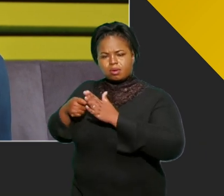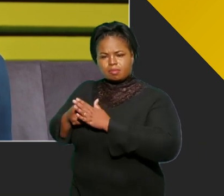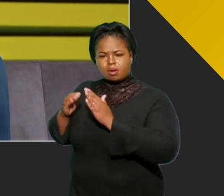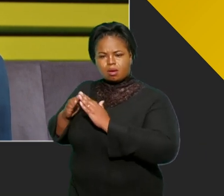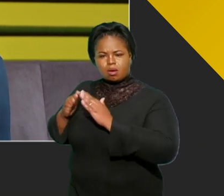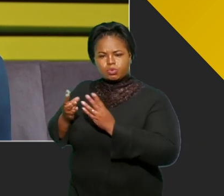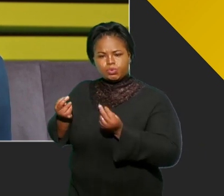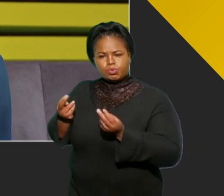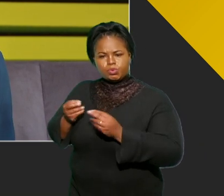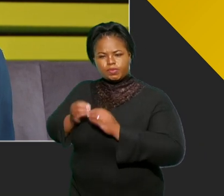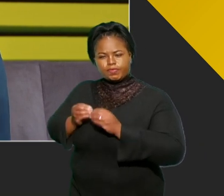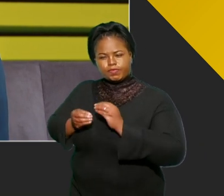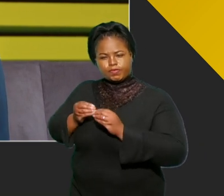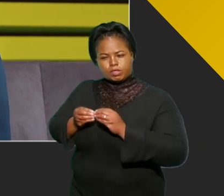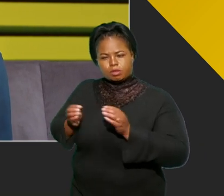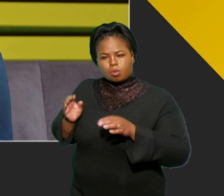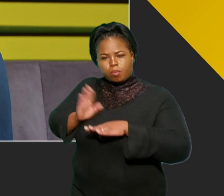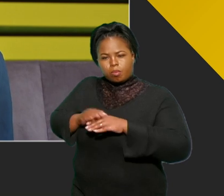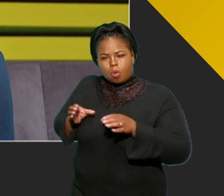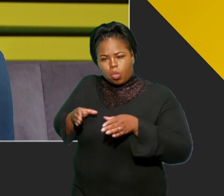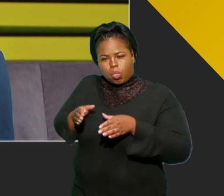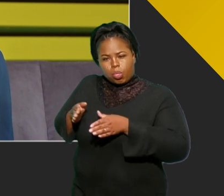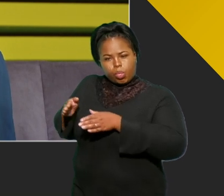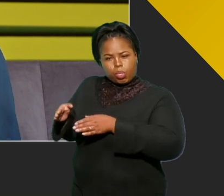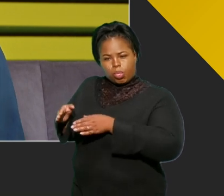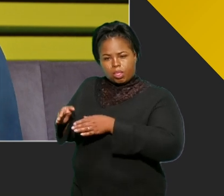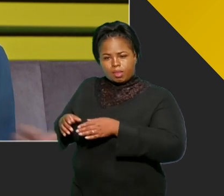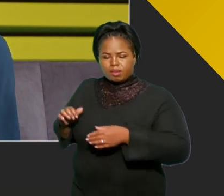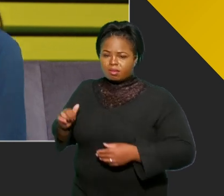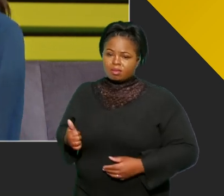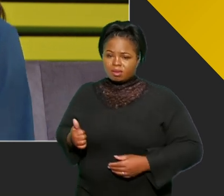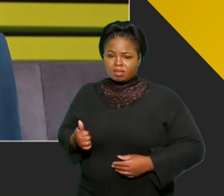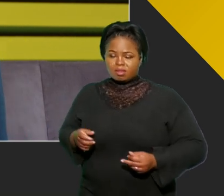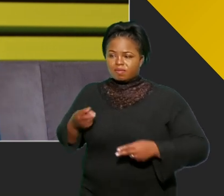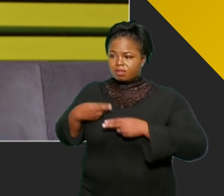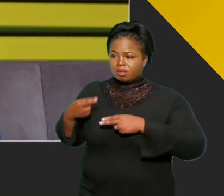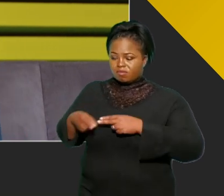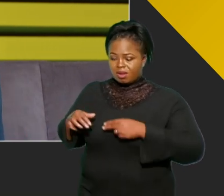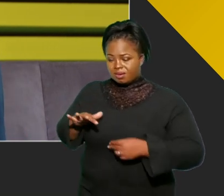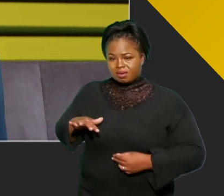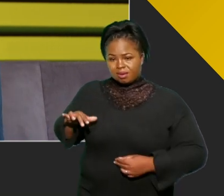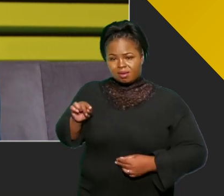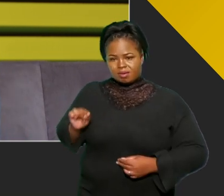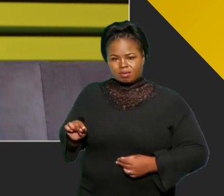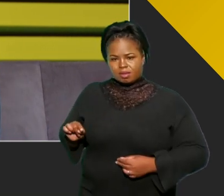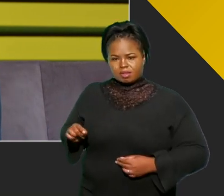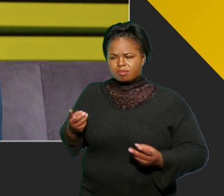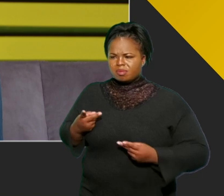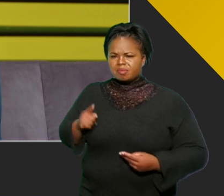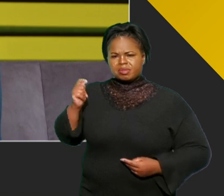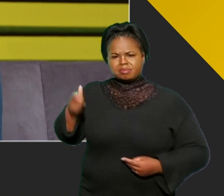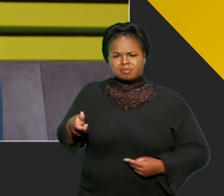then renovating them, yeah. making them smaller. Mm. So you, and then when they lease out the properties, they're making people